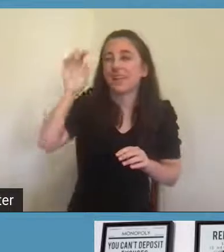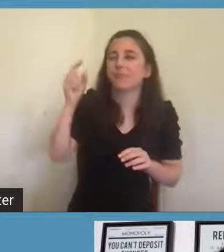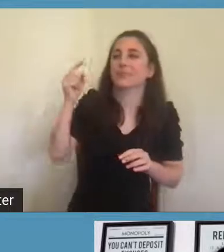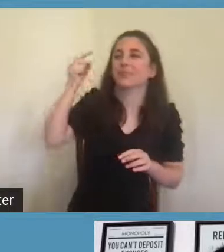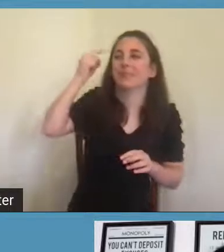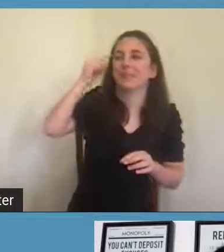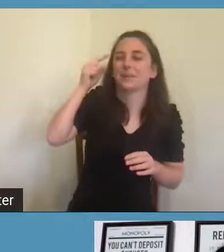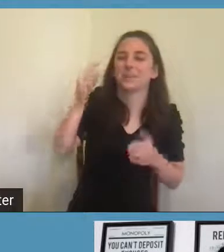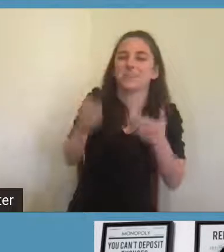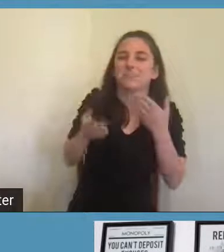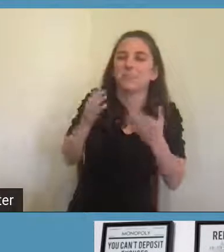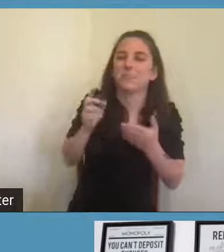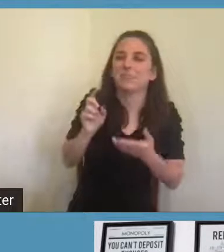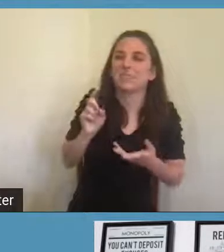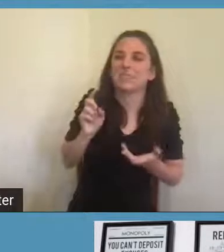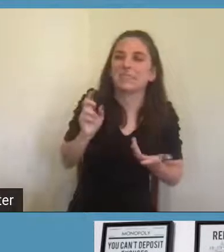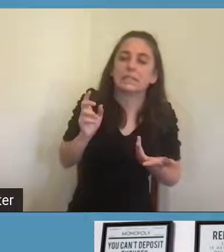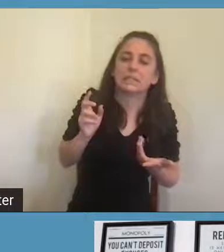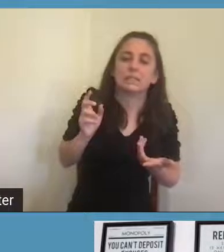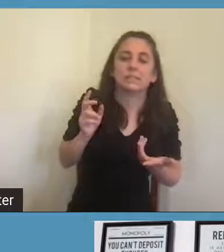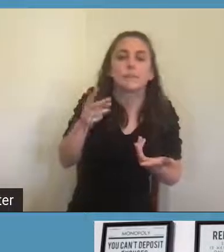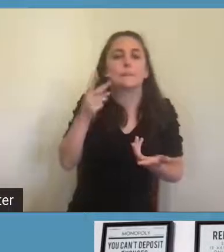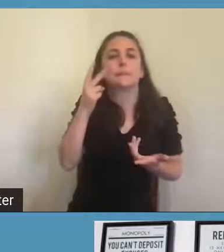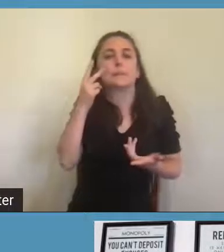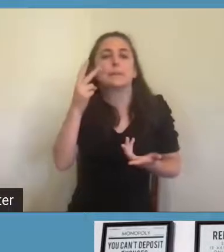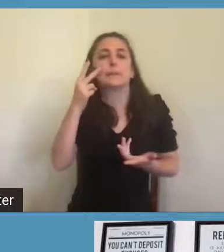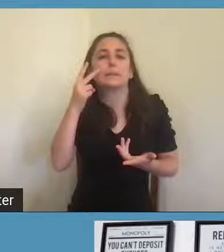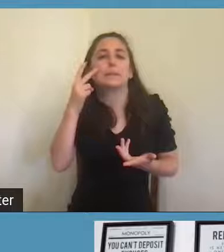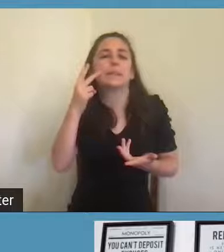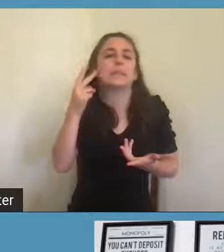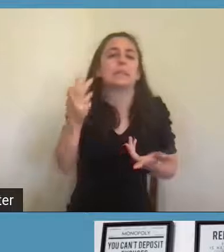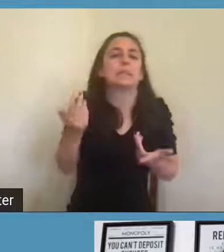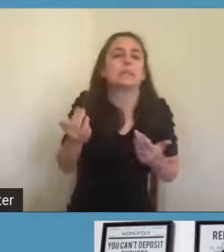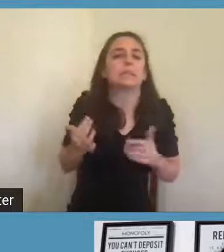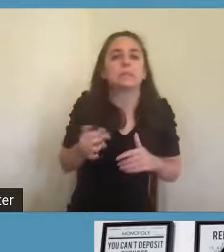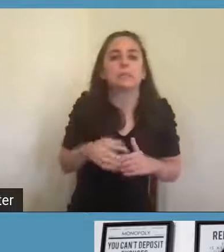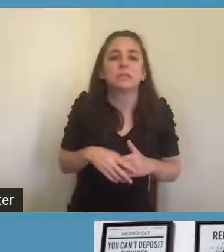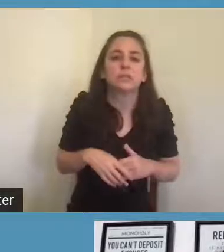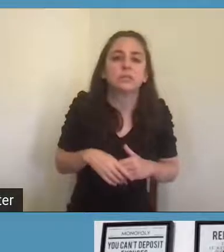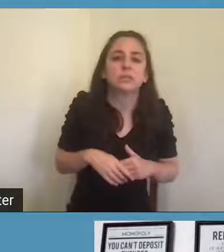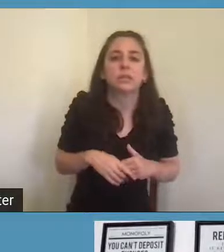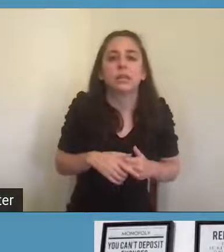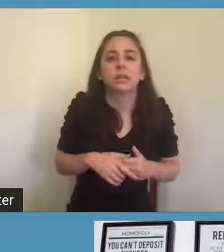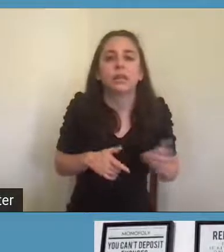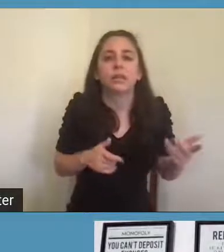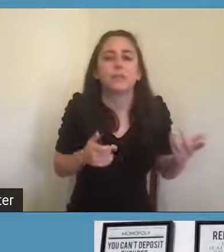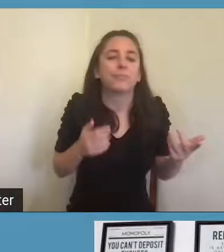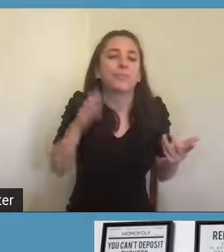to, we'll see if further come in from that particular